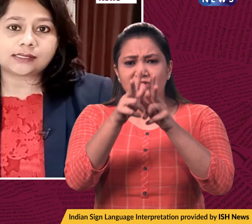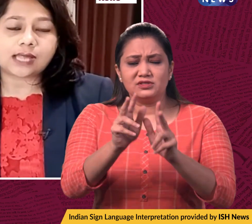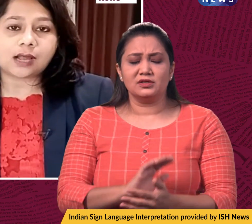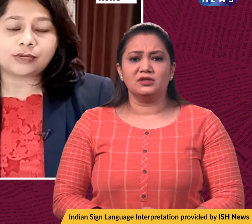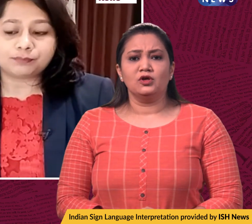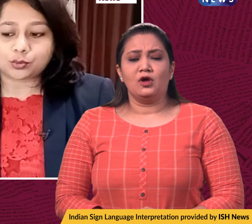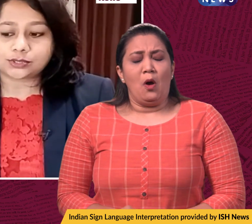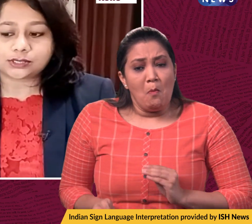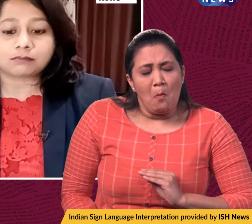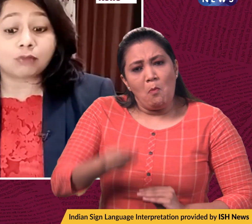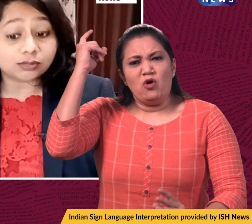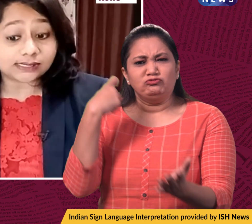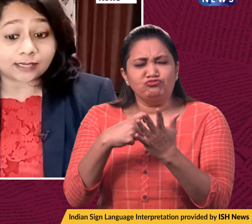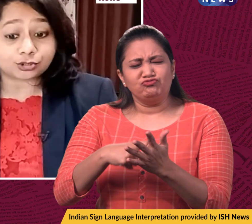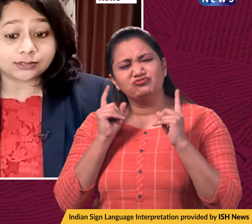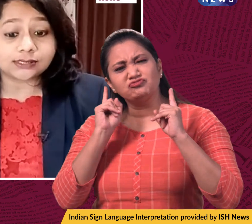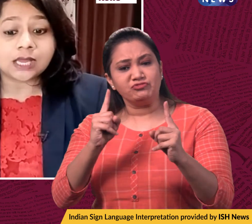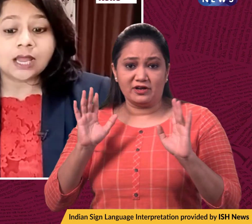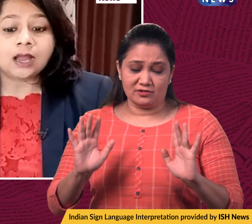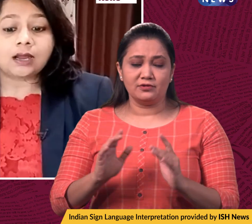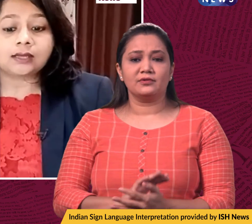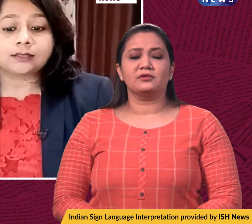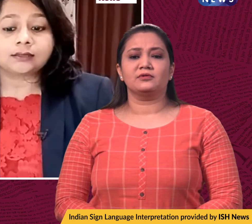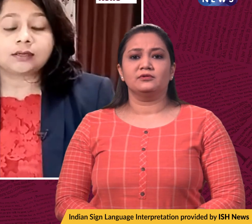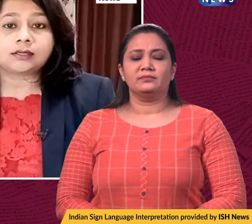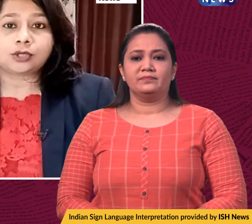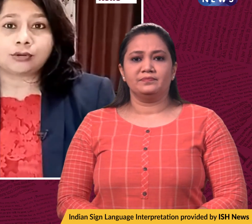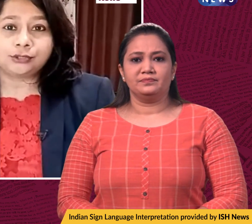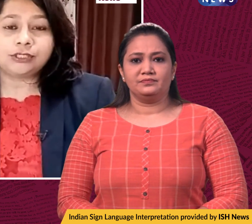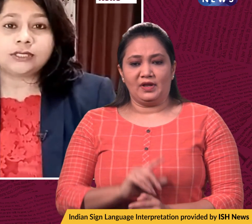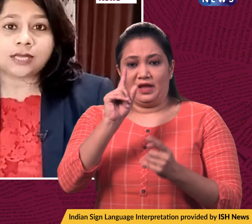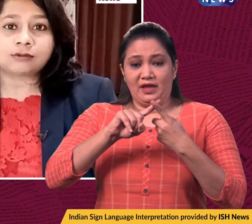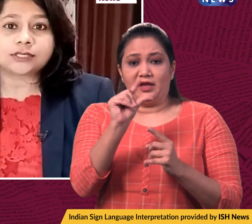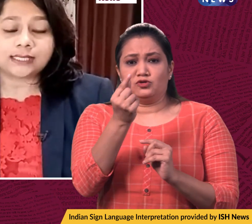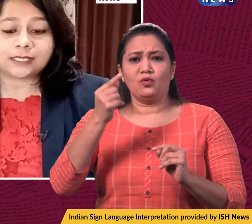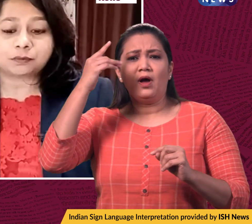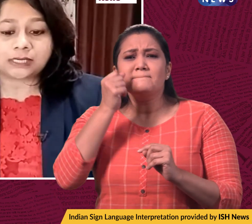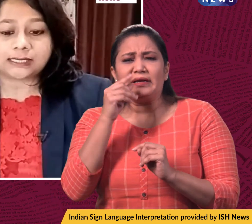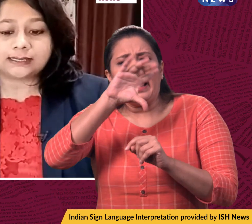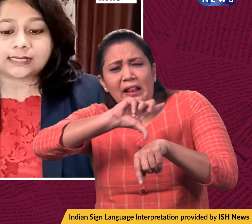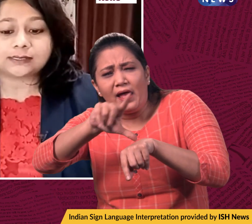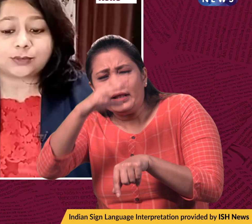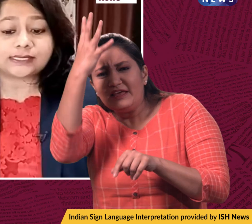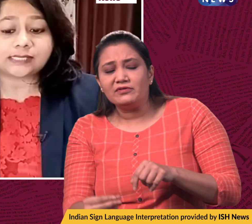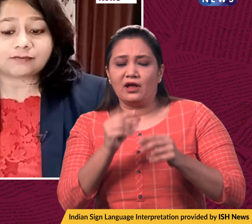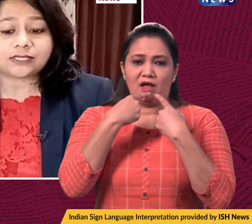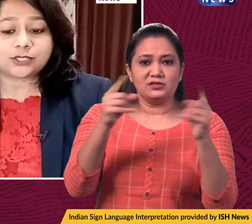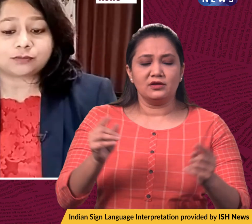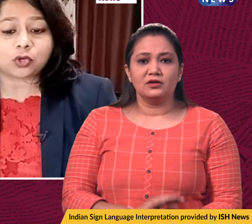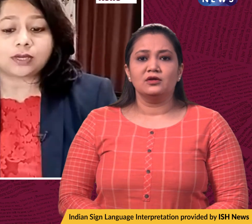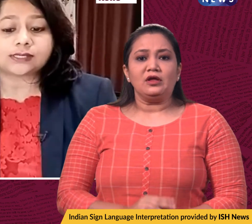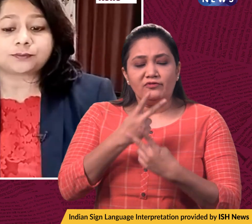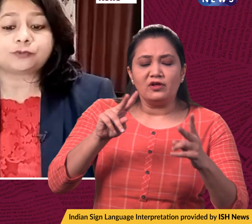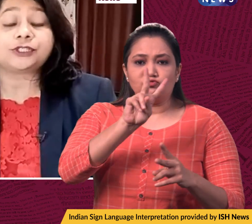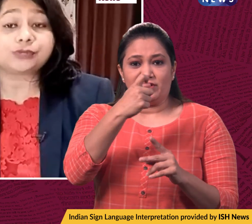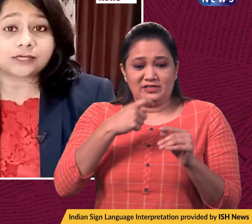Union has now imposed more sanctions. The Union announced late Monday that the